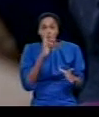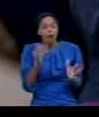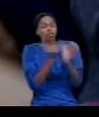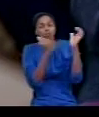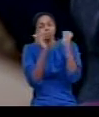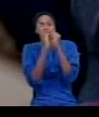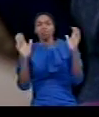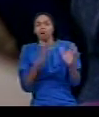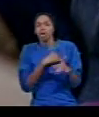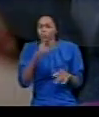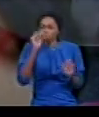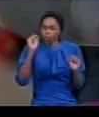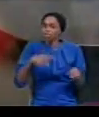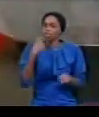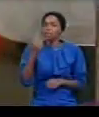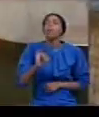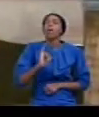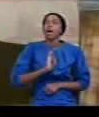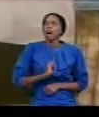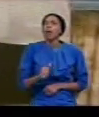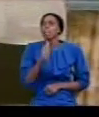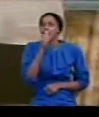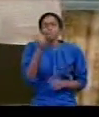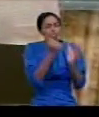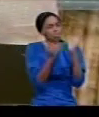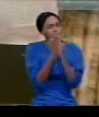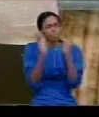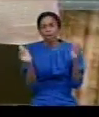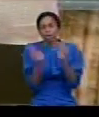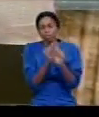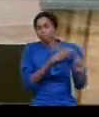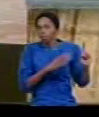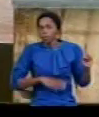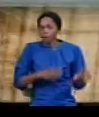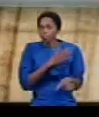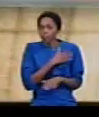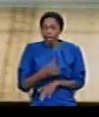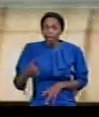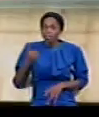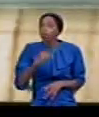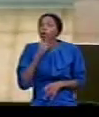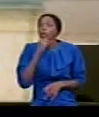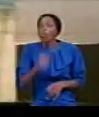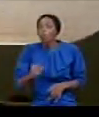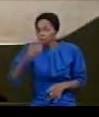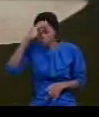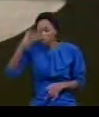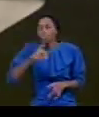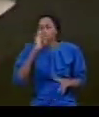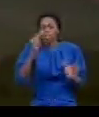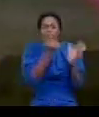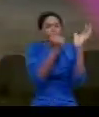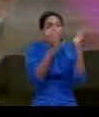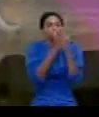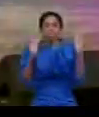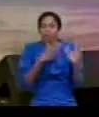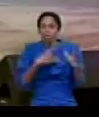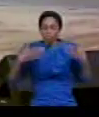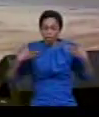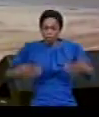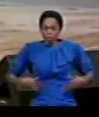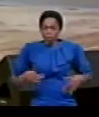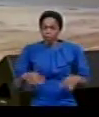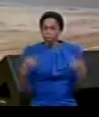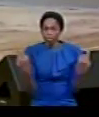am crucified with Christ, and the old man is crucified, and the body of sin